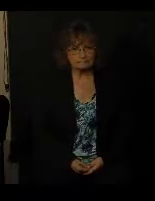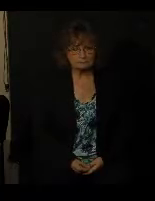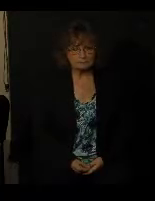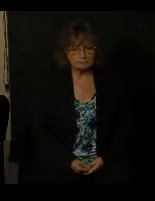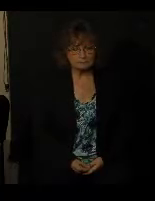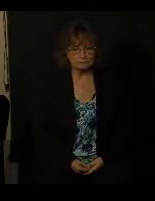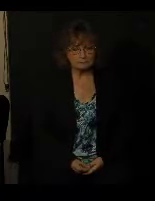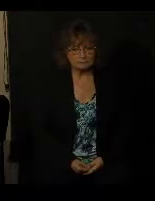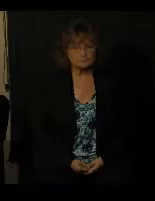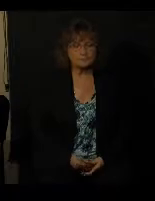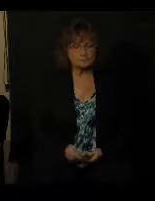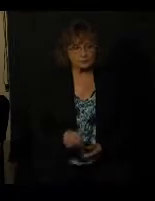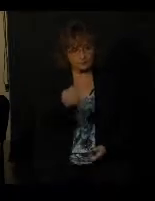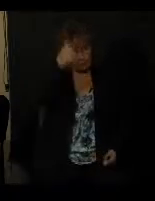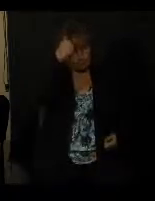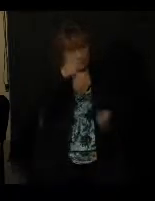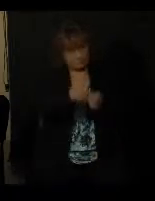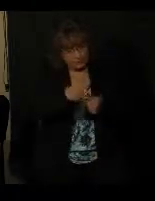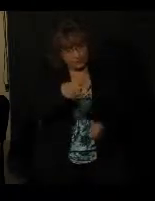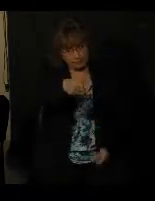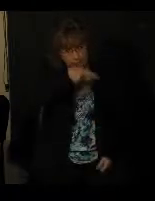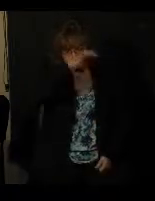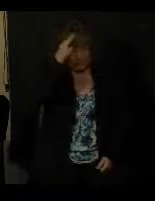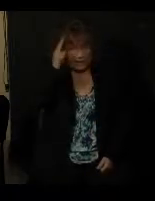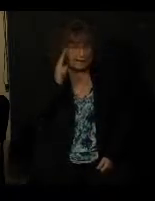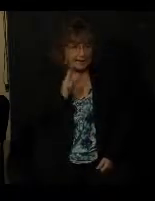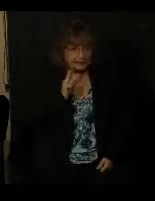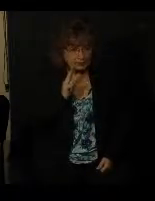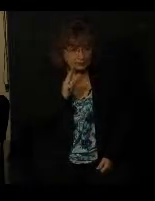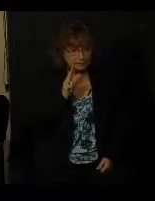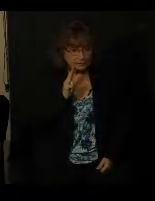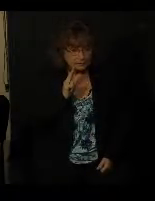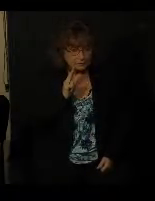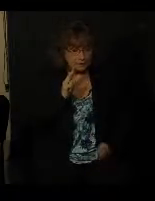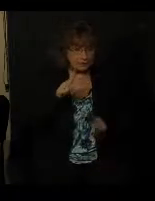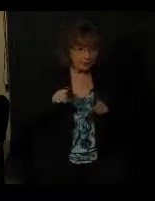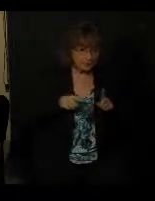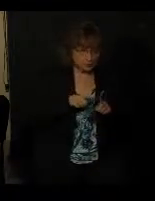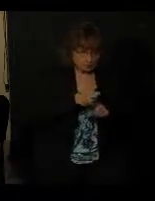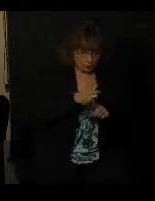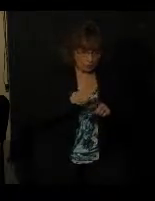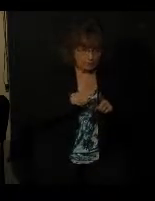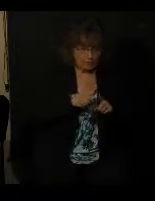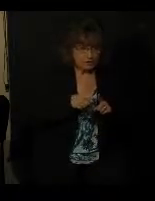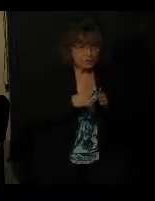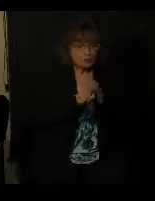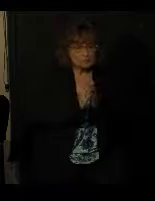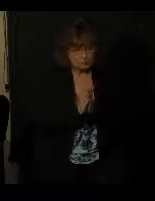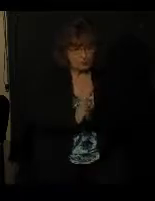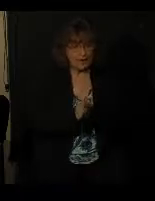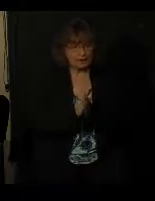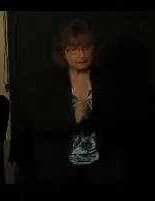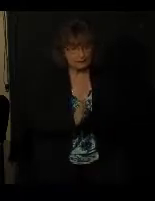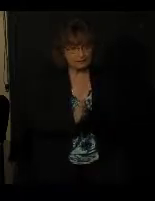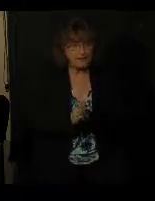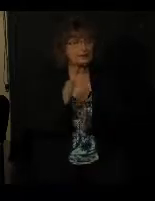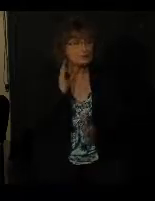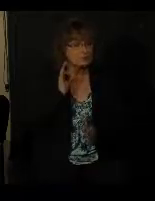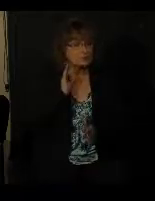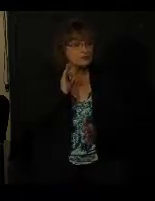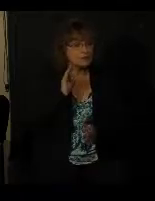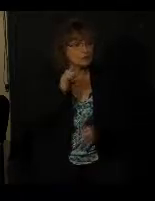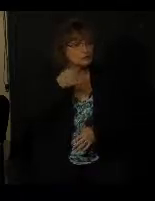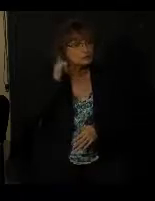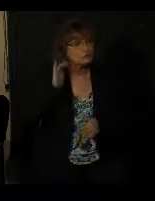word. Hannah prayed, and right out of the gate with her prayer, she acknowledges, "There is none